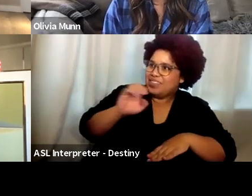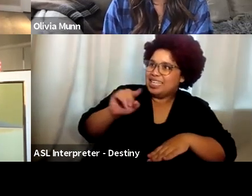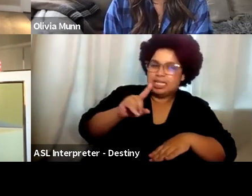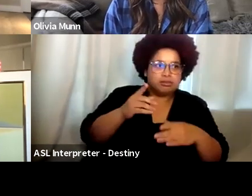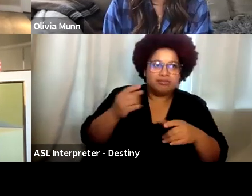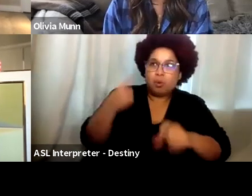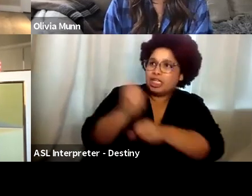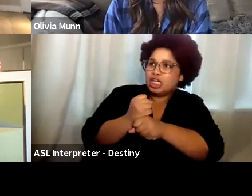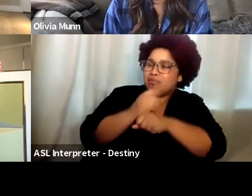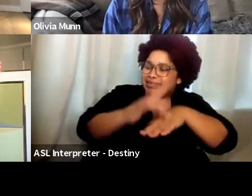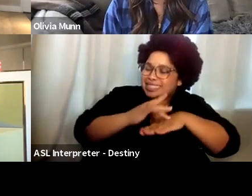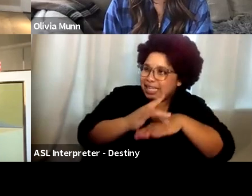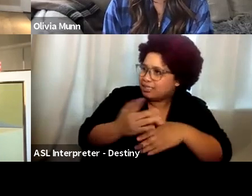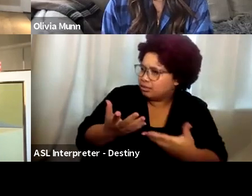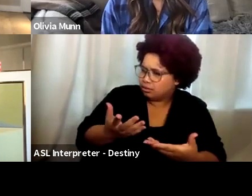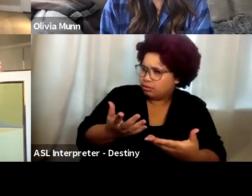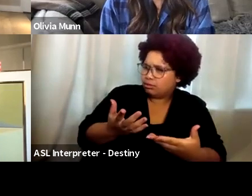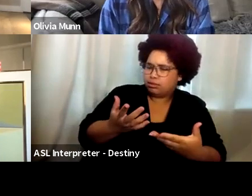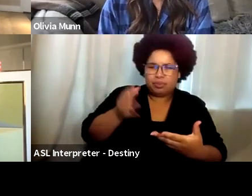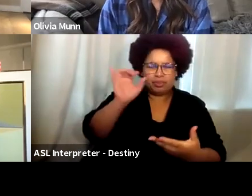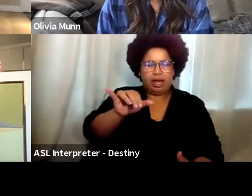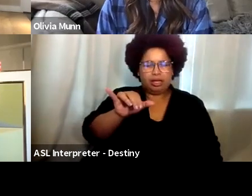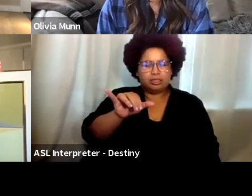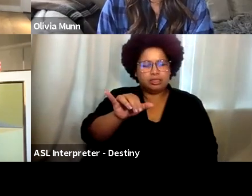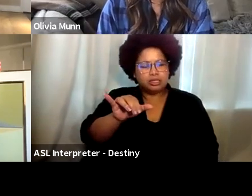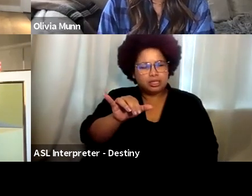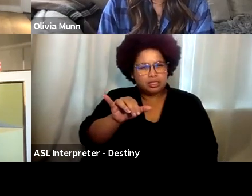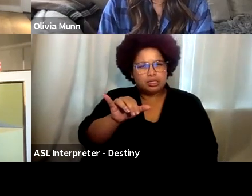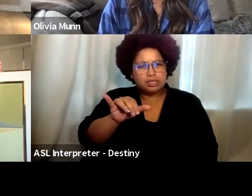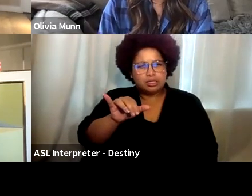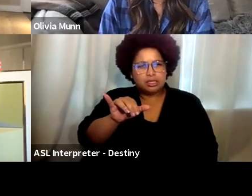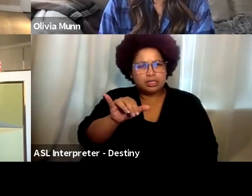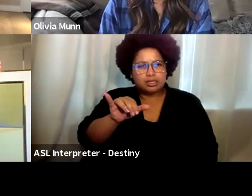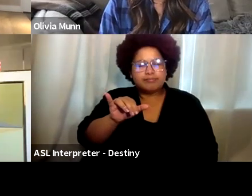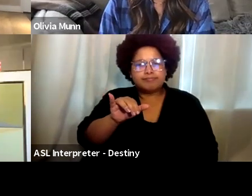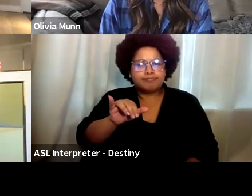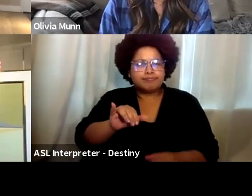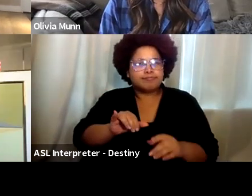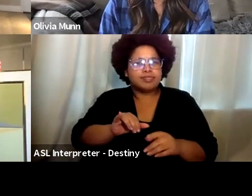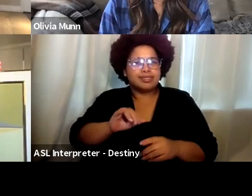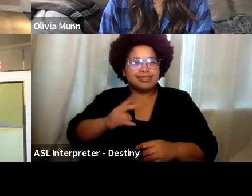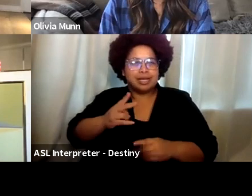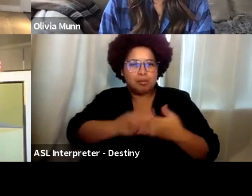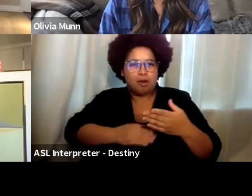obsessed with this, right? And that to me, I think got to the second part of, I think, what we're all reacting to, which